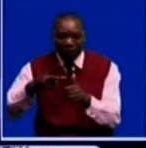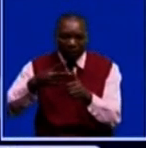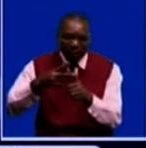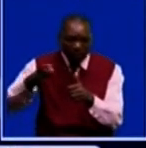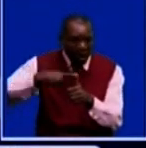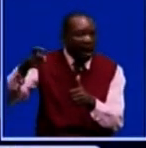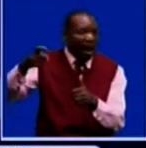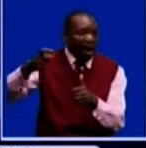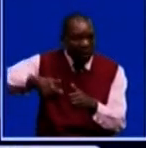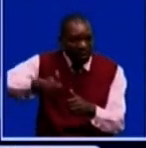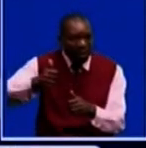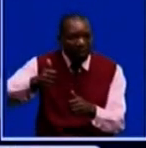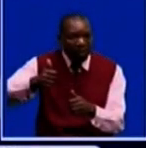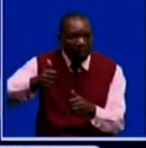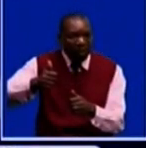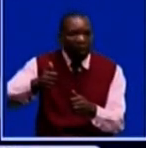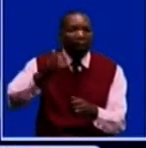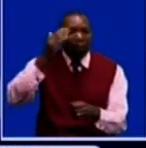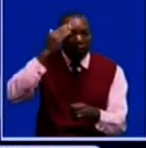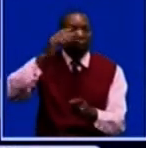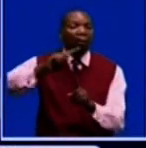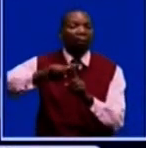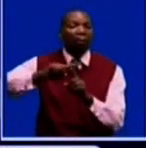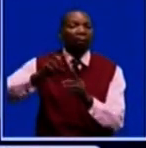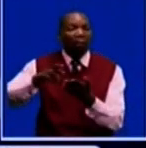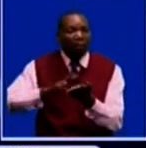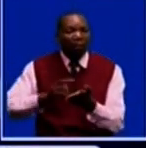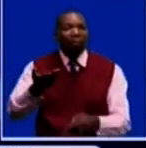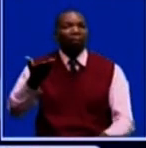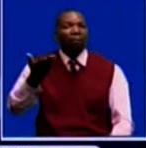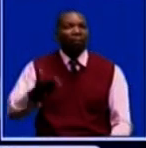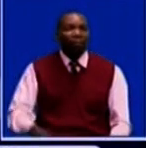and testing on her own. Let's get the details in the following report.